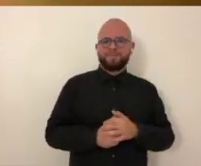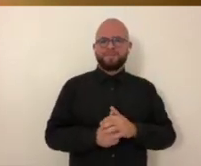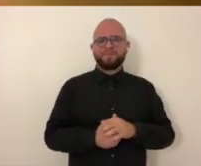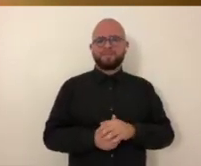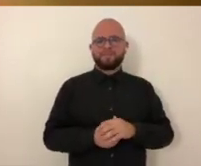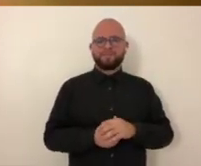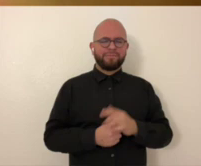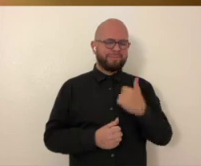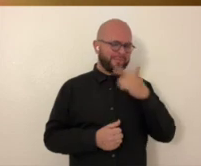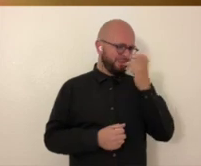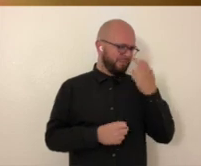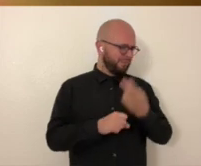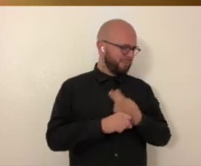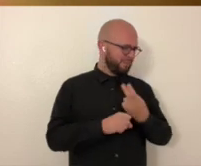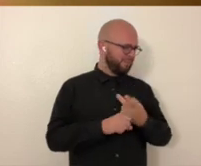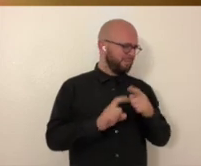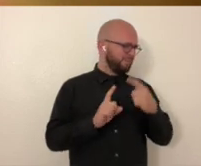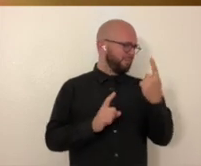with,